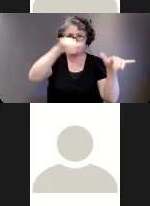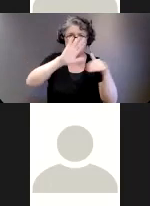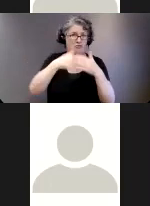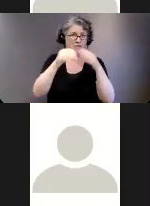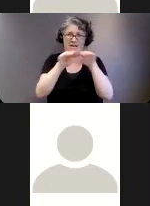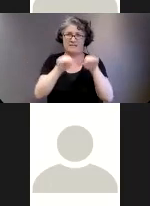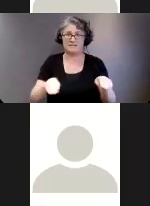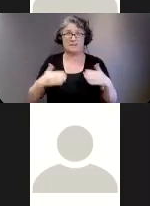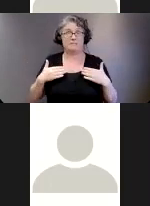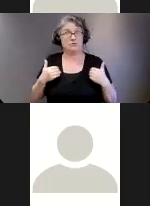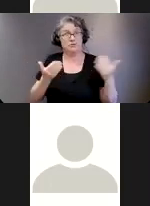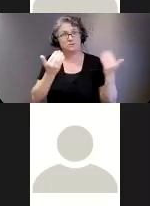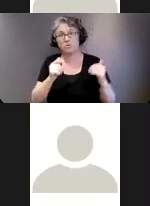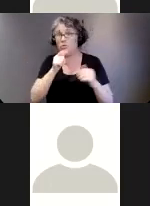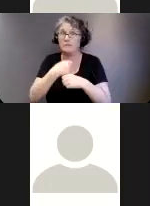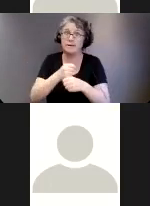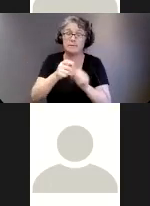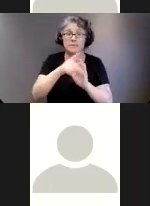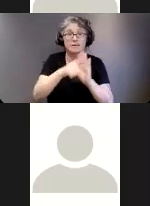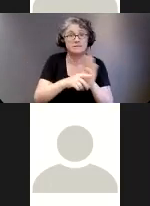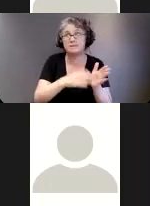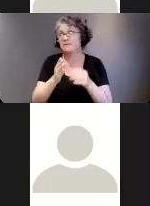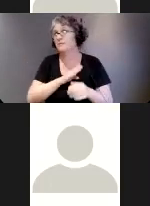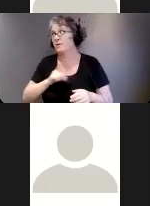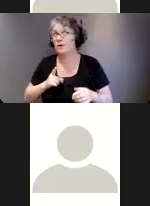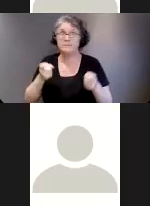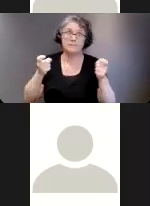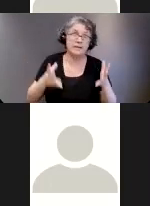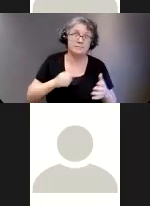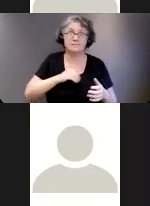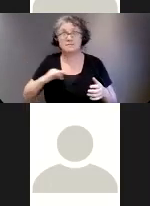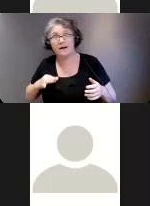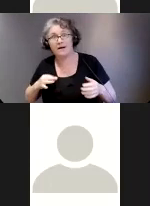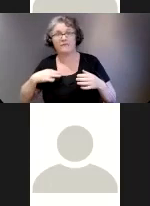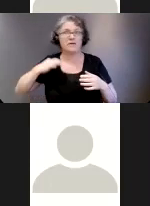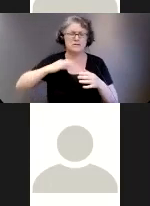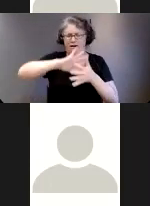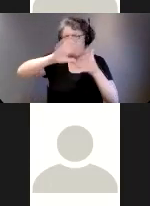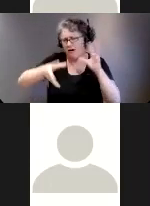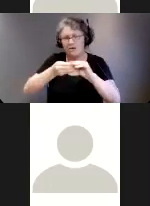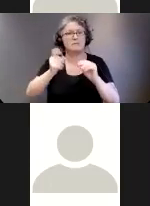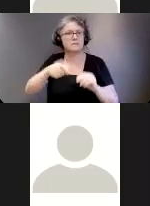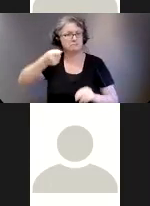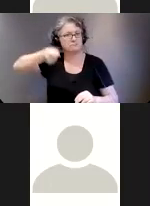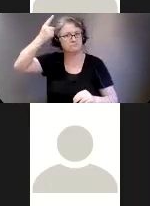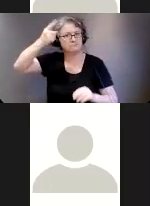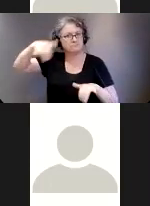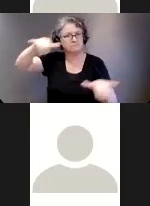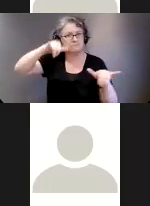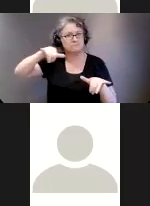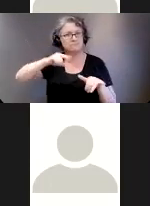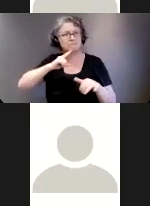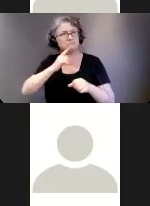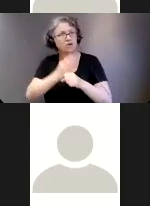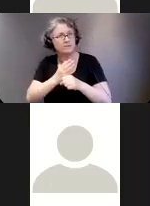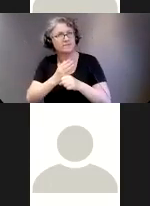ministries, policymakers, boards, management, staff, volunteers. We know that promising